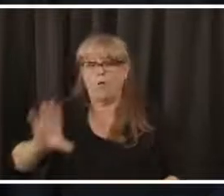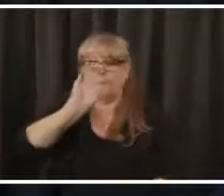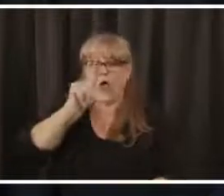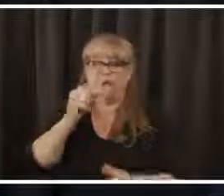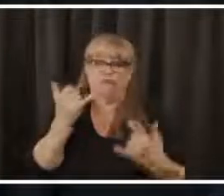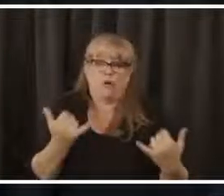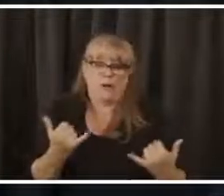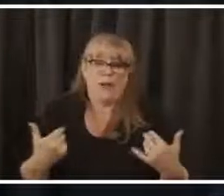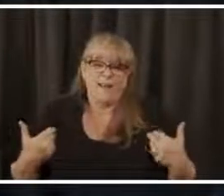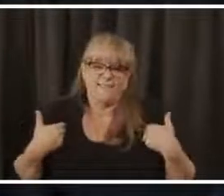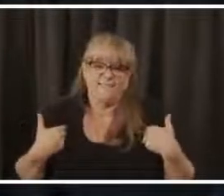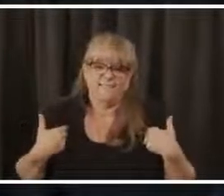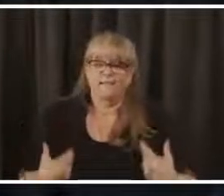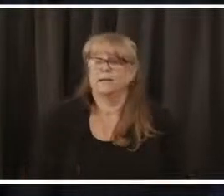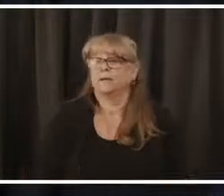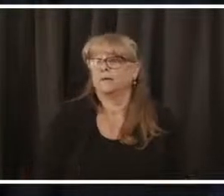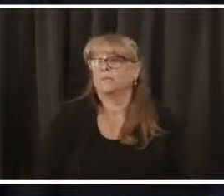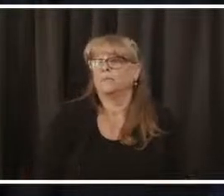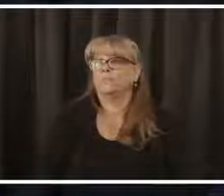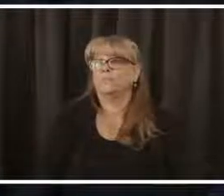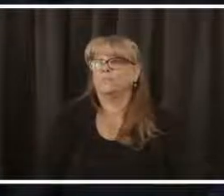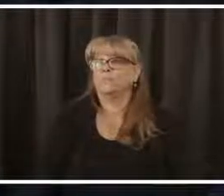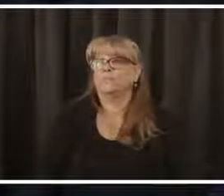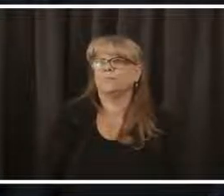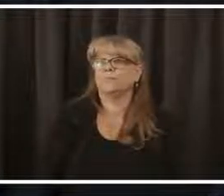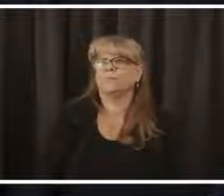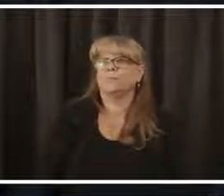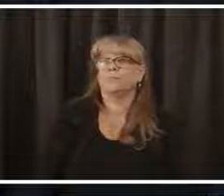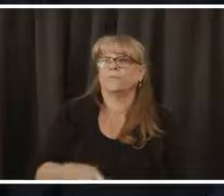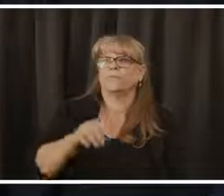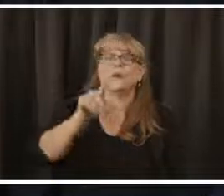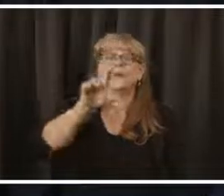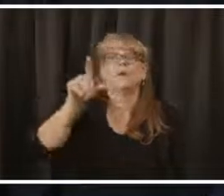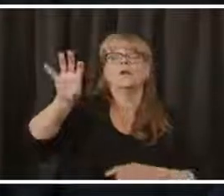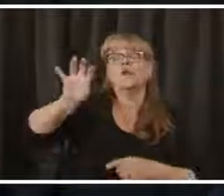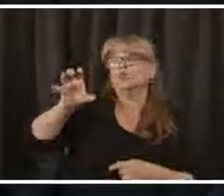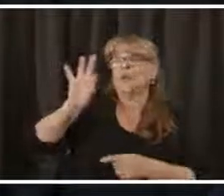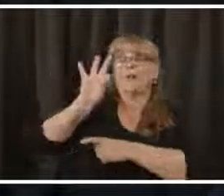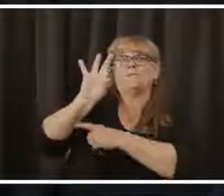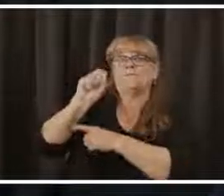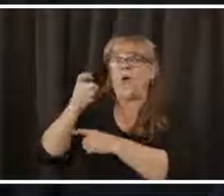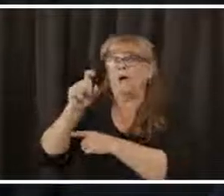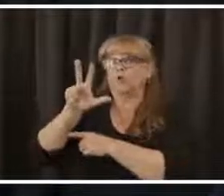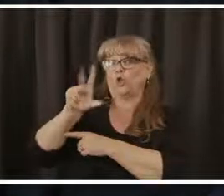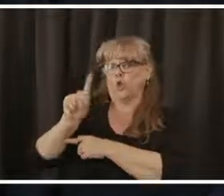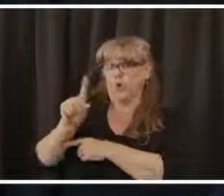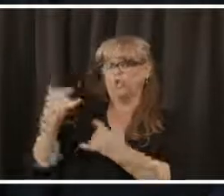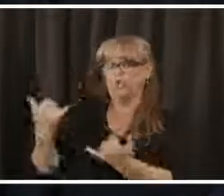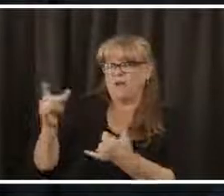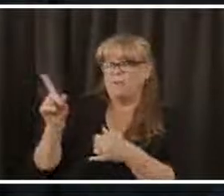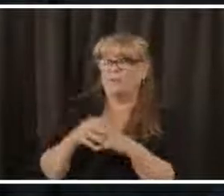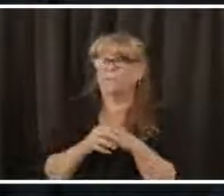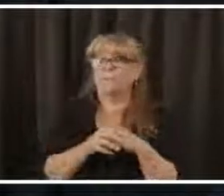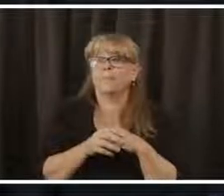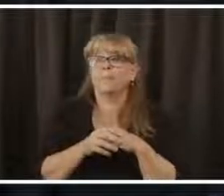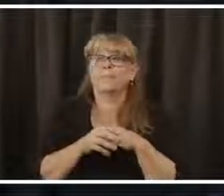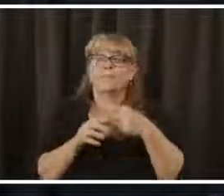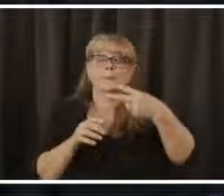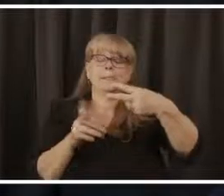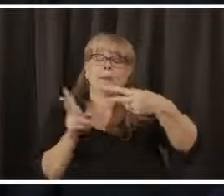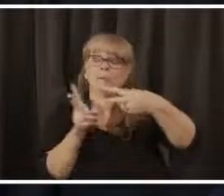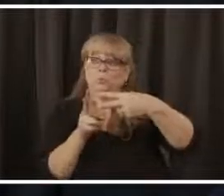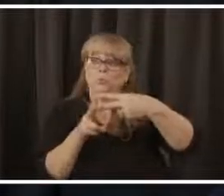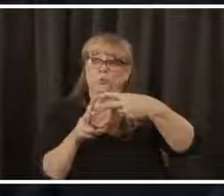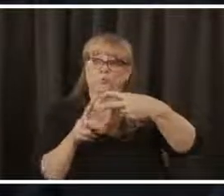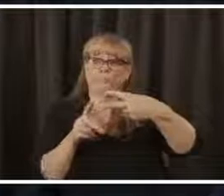Hey, Governor, this is Gabrielle from Fox 31. I have 2 quick questions for you. The first being, just wanted to check on